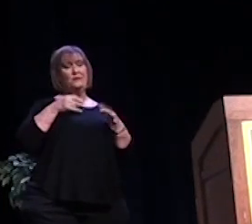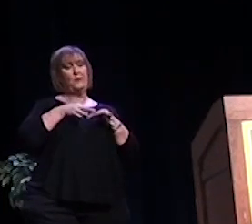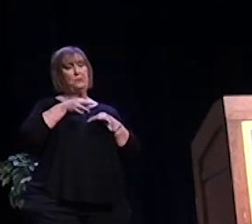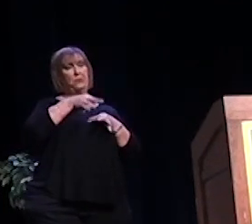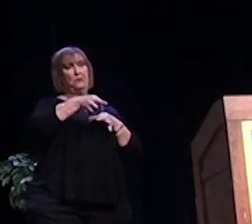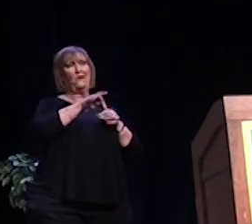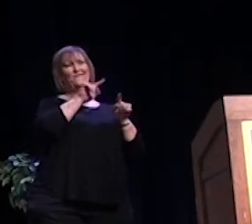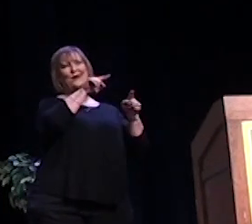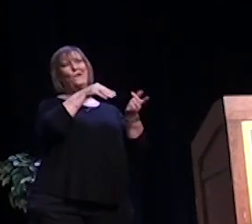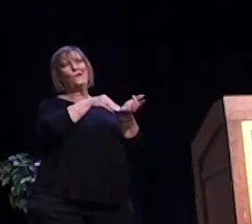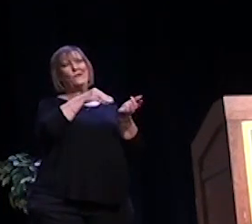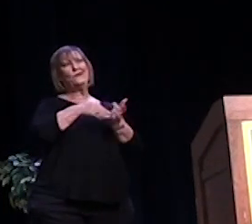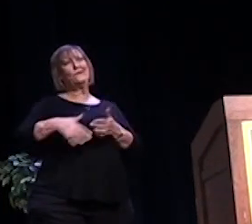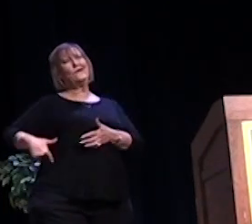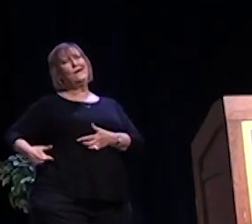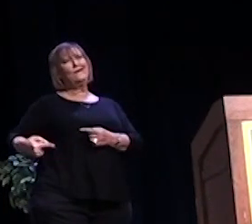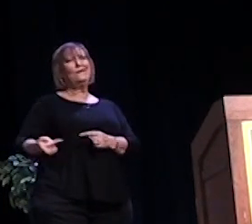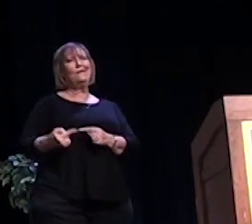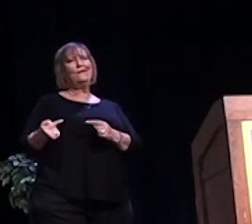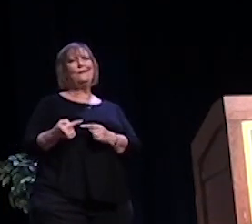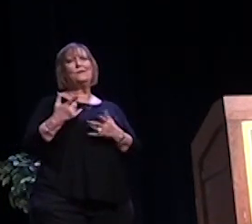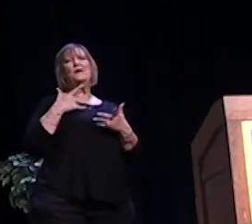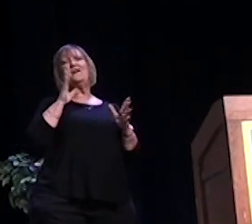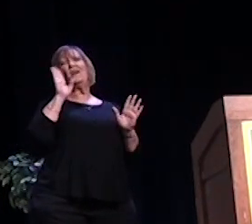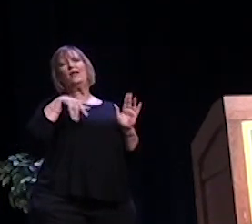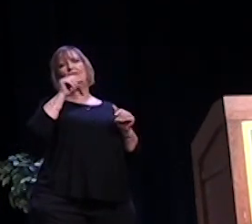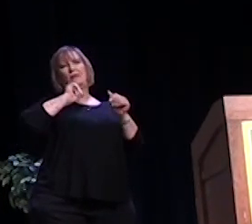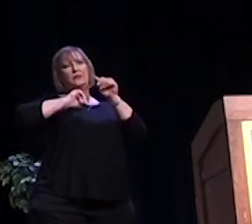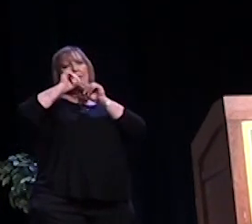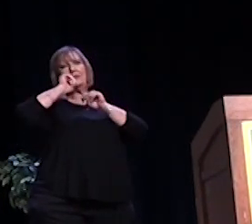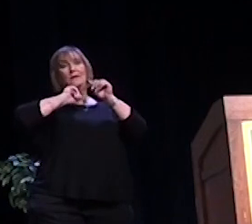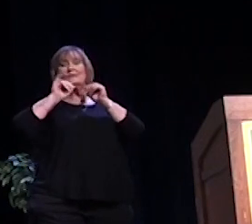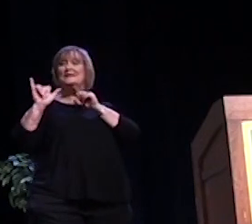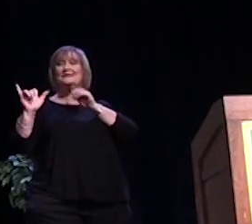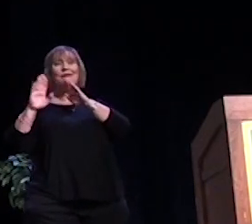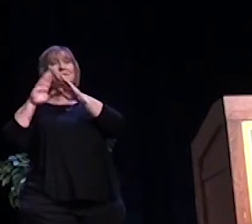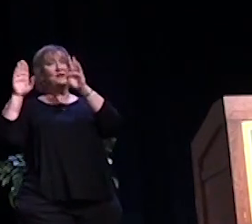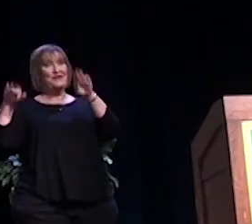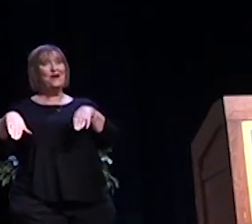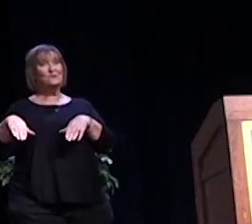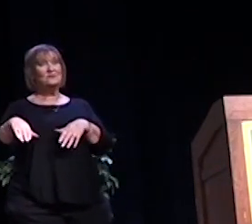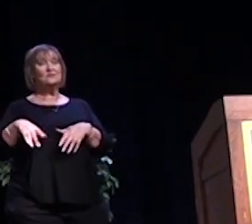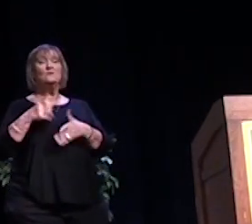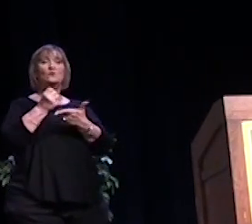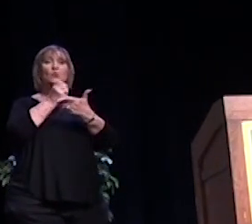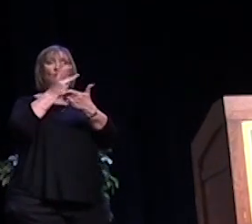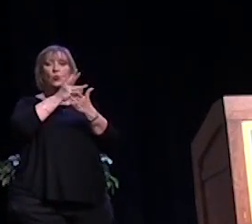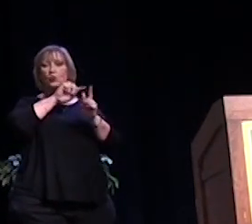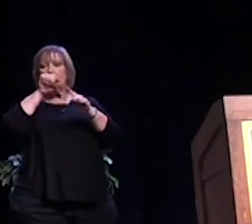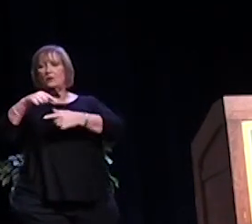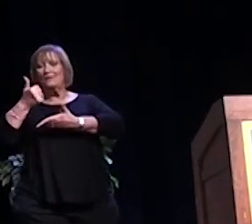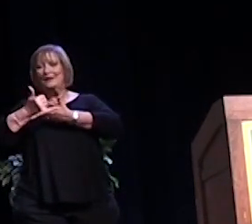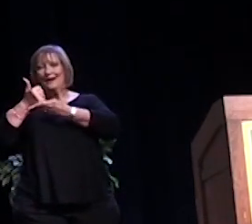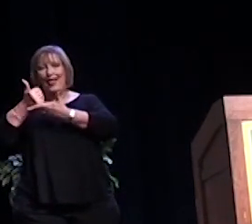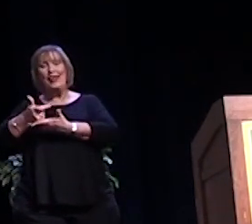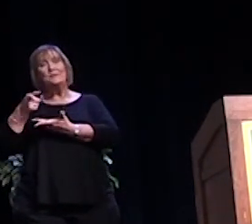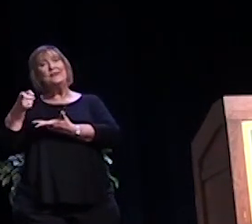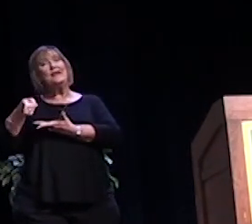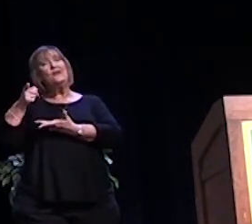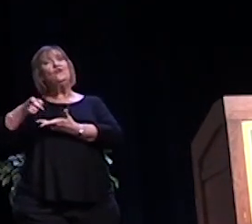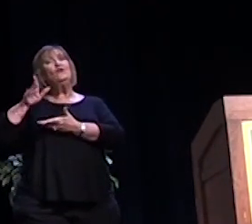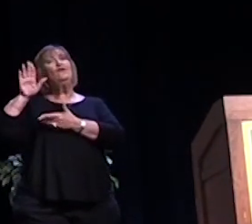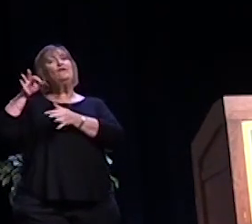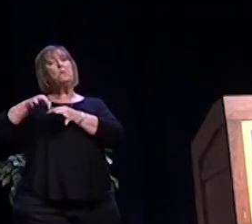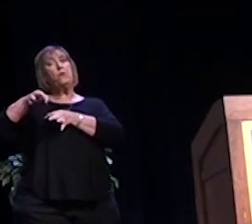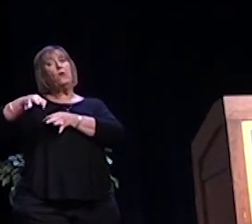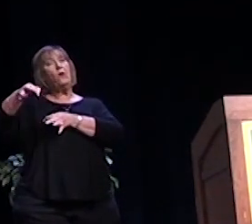help, right? And so that's what the social workers are doing. They're out there working one-on-one with many of these homeowners who, for lack of